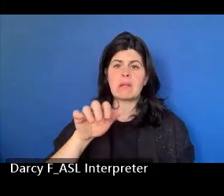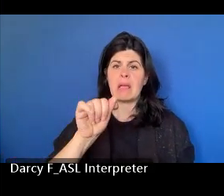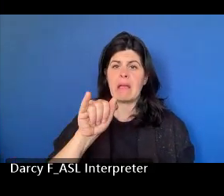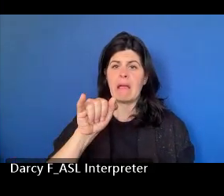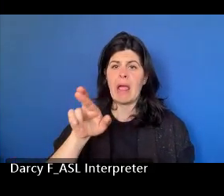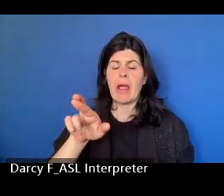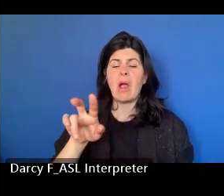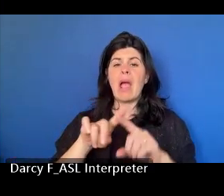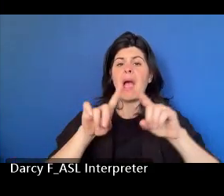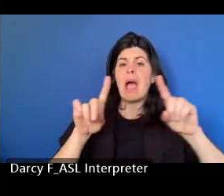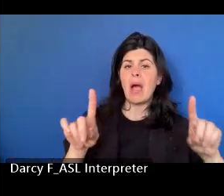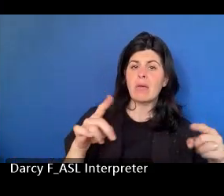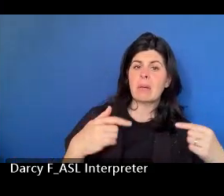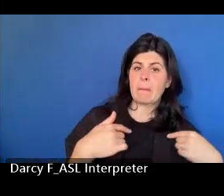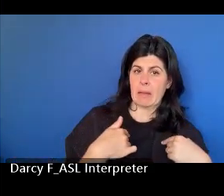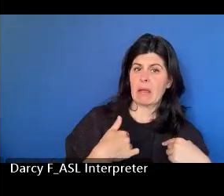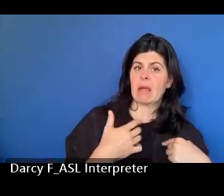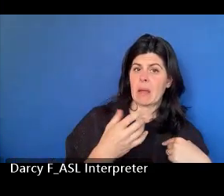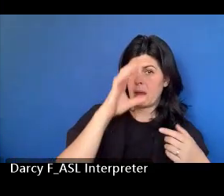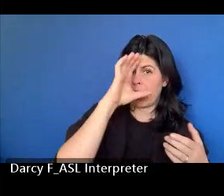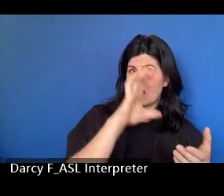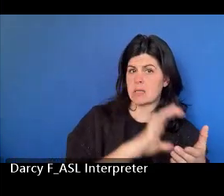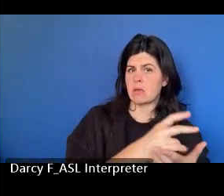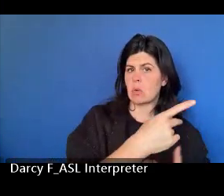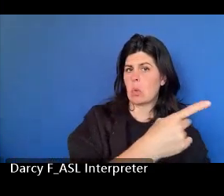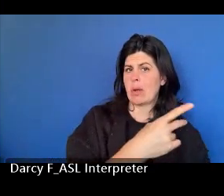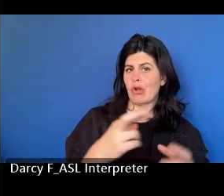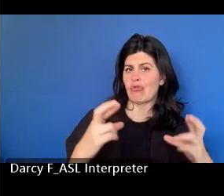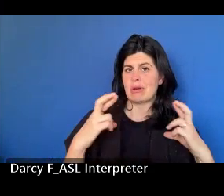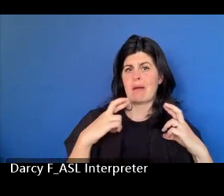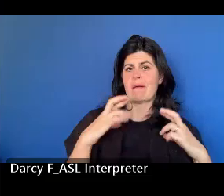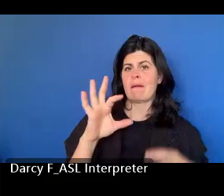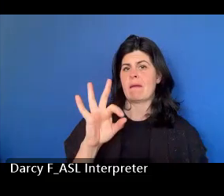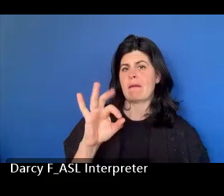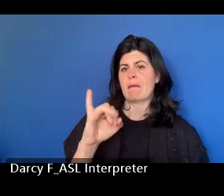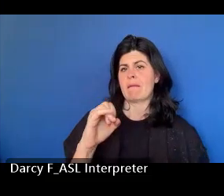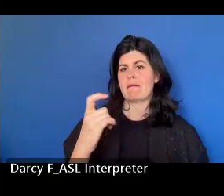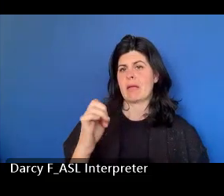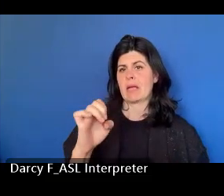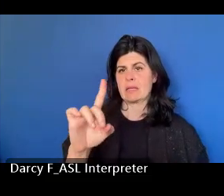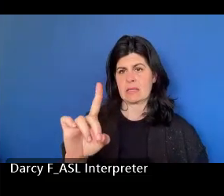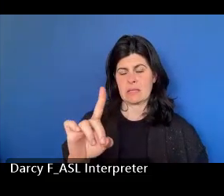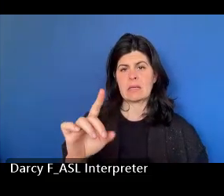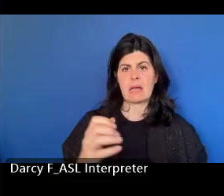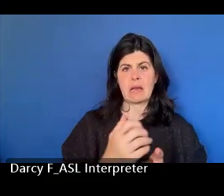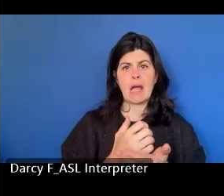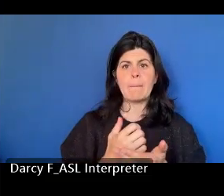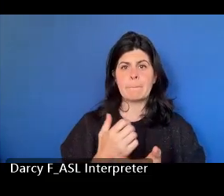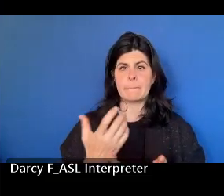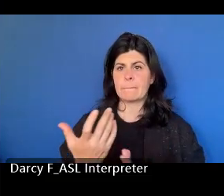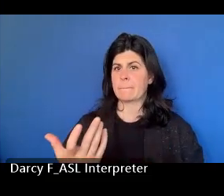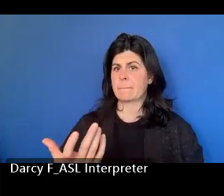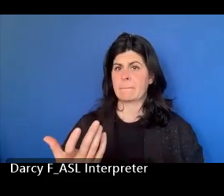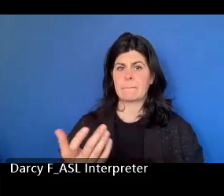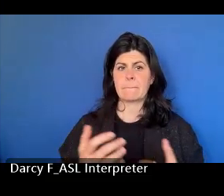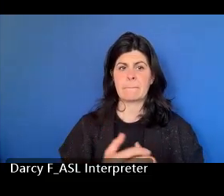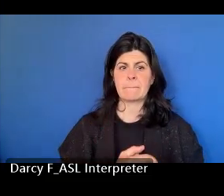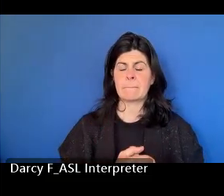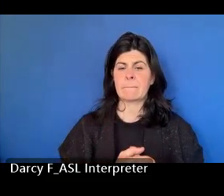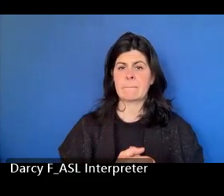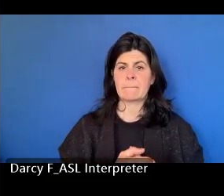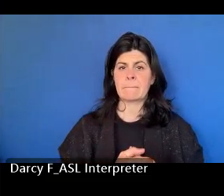too, my husband and I are retired, we're on fixed incomes, and we simply could not afford